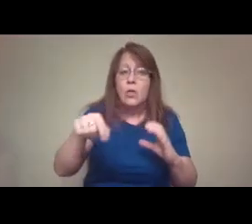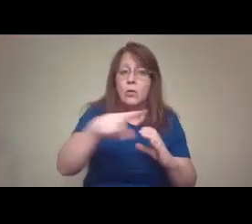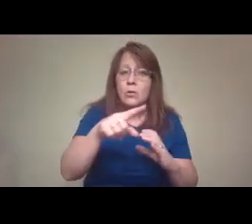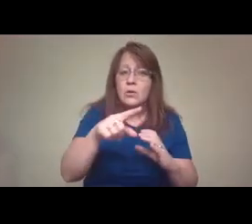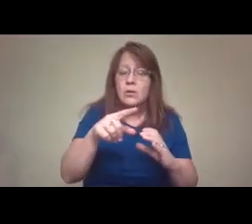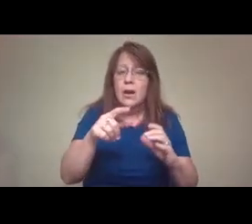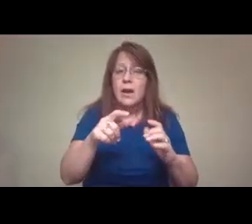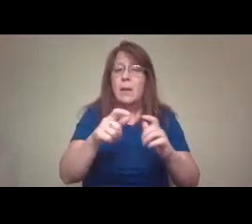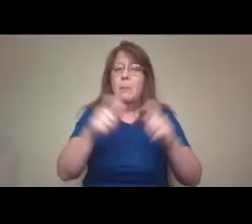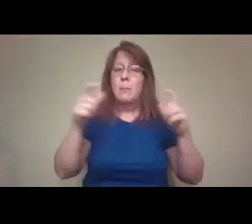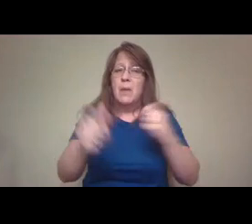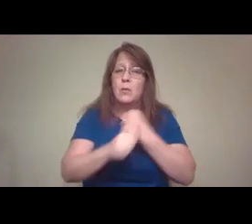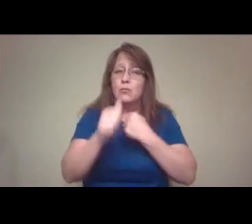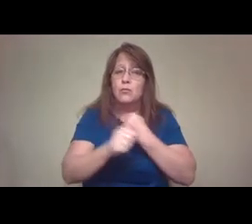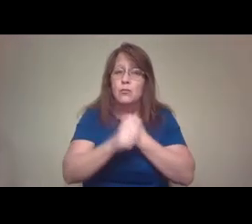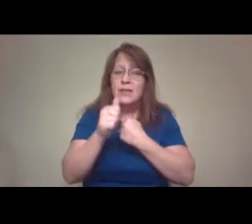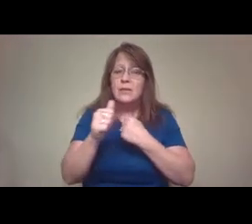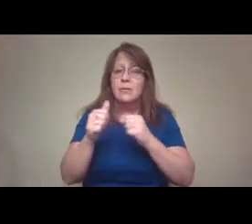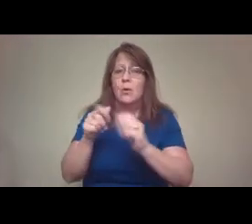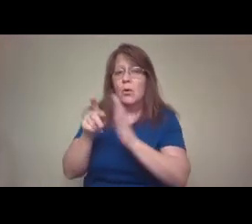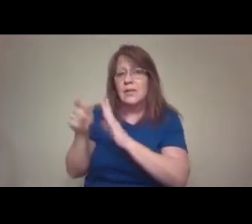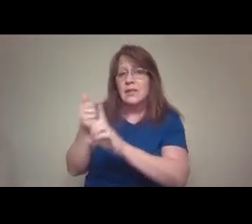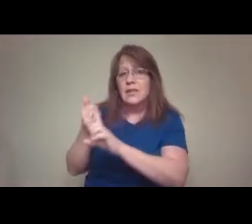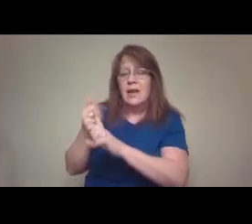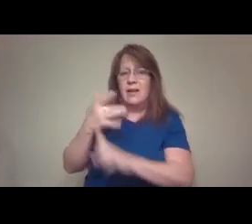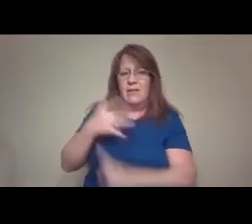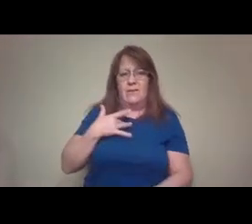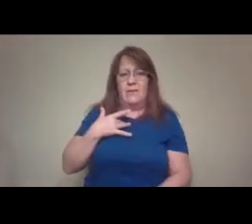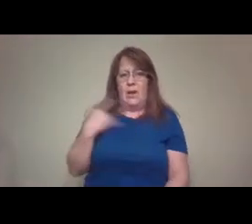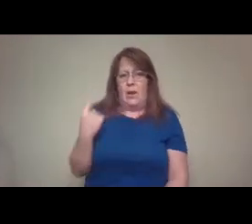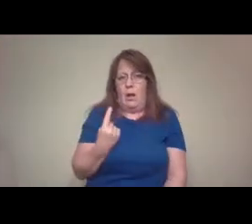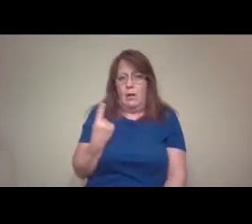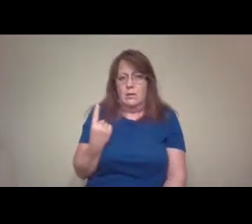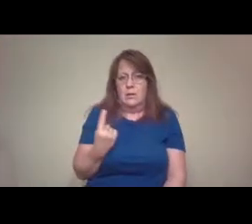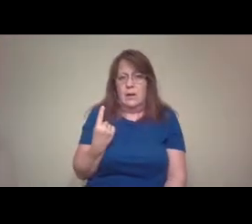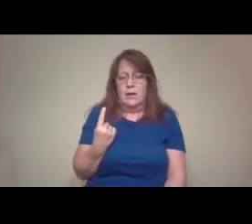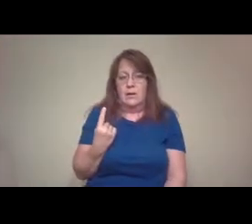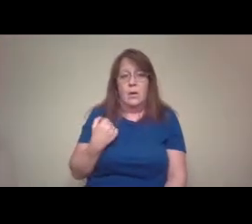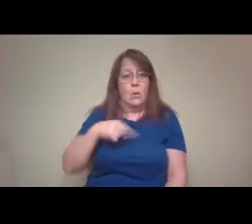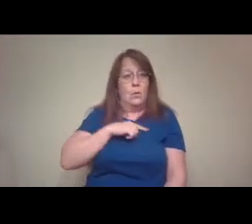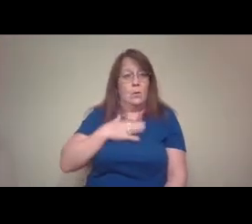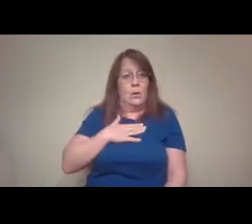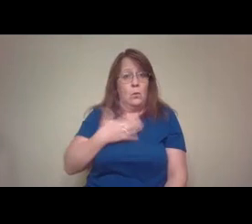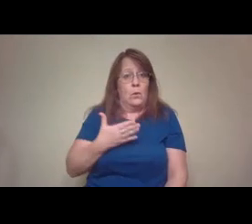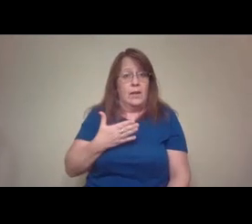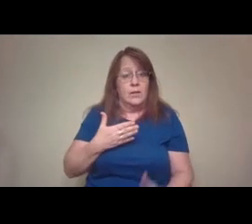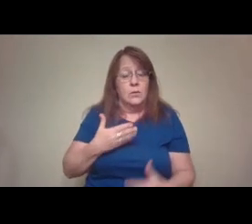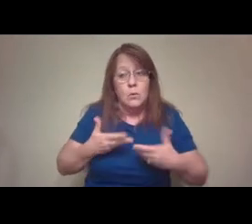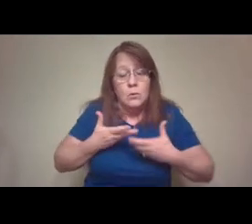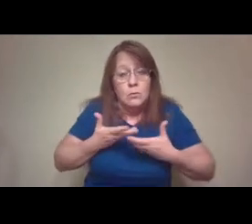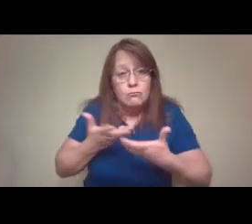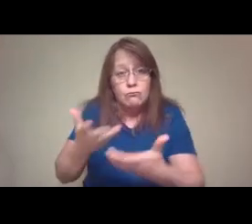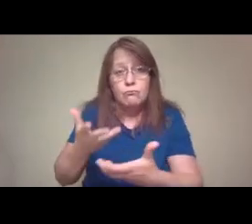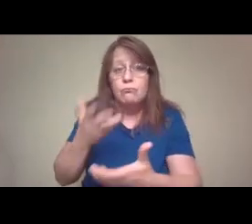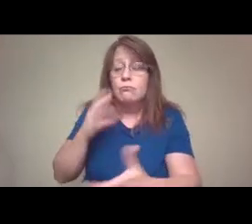feel isolated or that they're a sense of burden to others. So when we're willing to open that communication, to show care